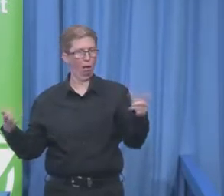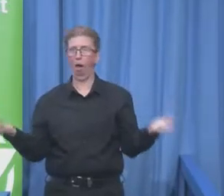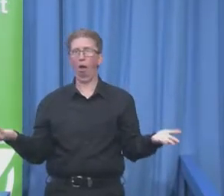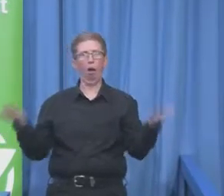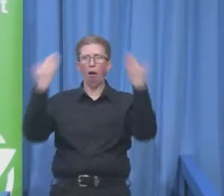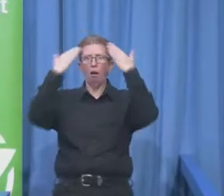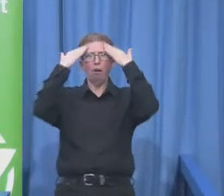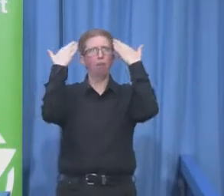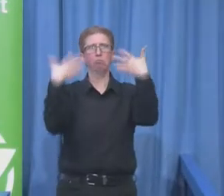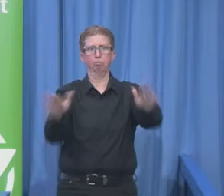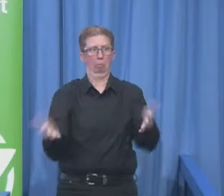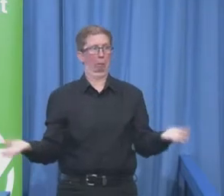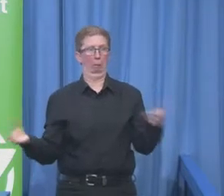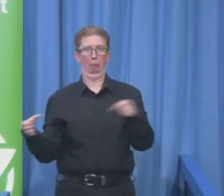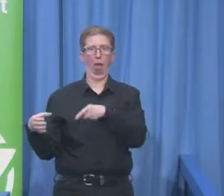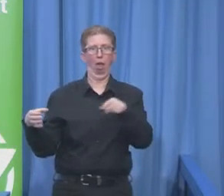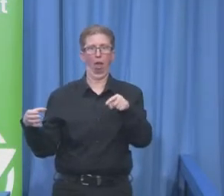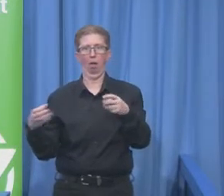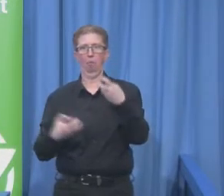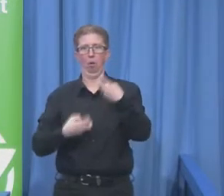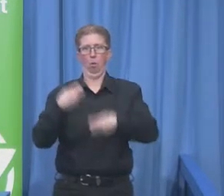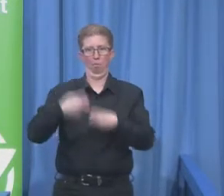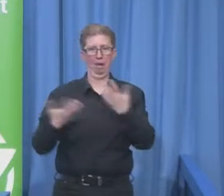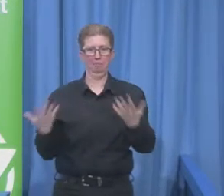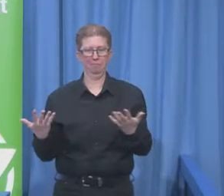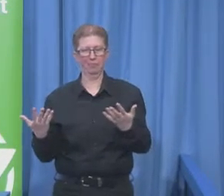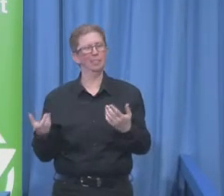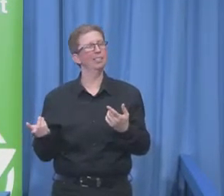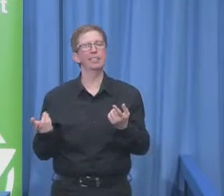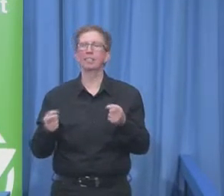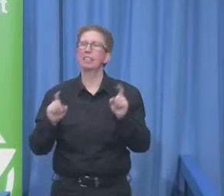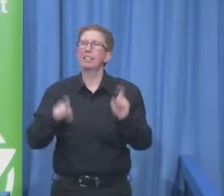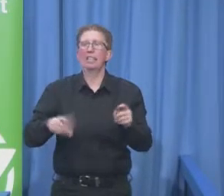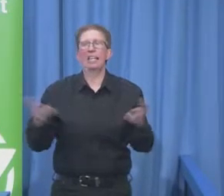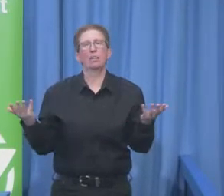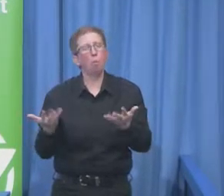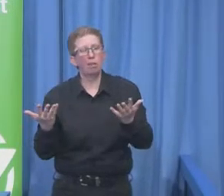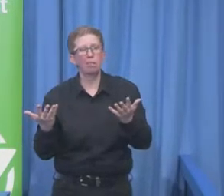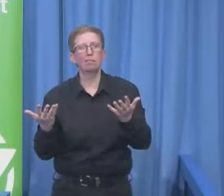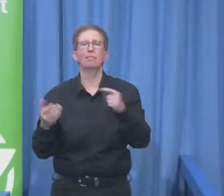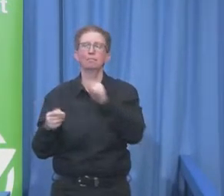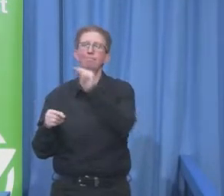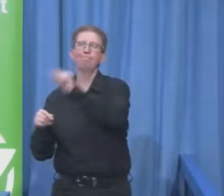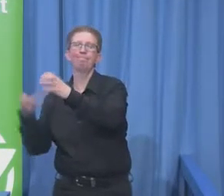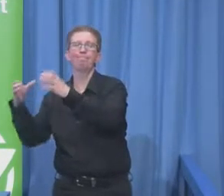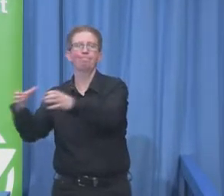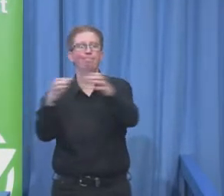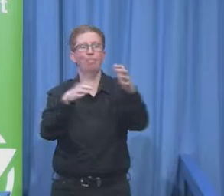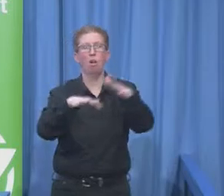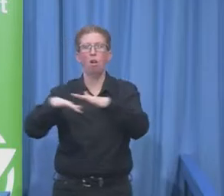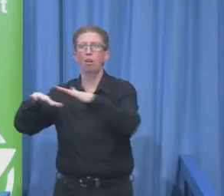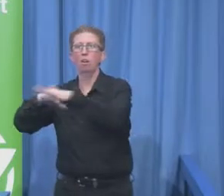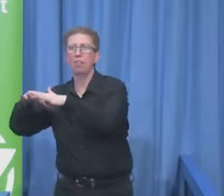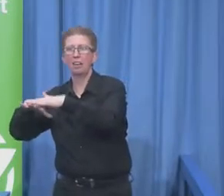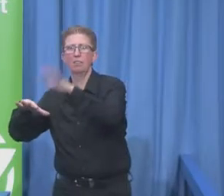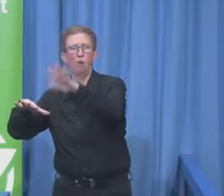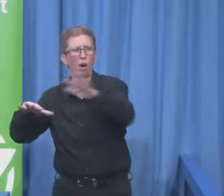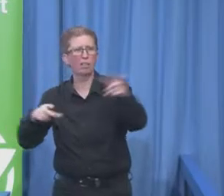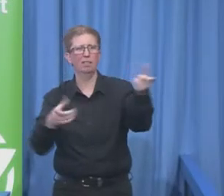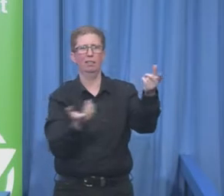It is networking. It is connecting with all stakeholders, with the students, with the graduates, with an alumni